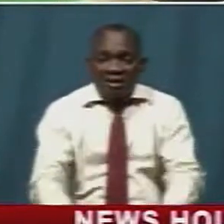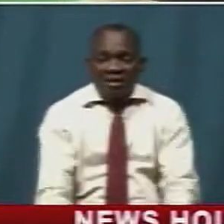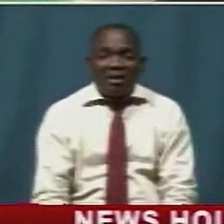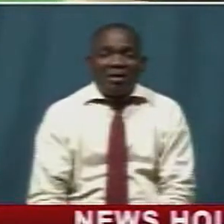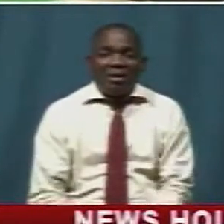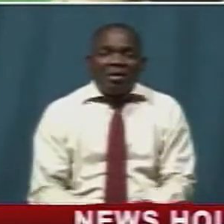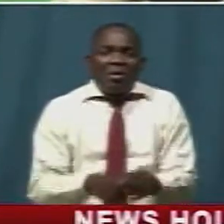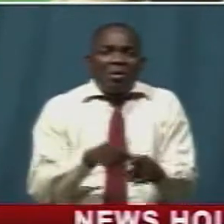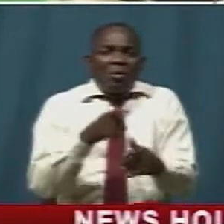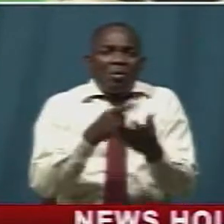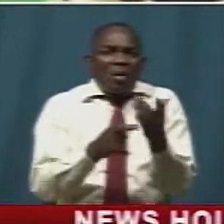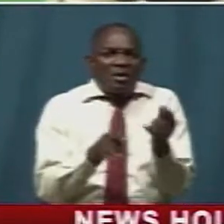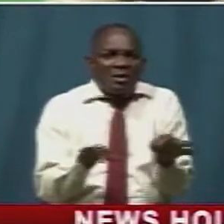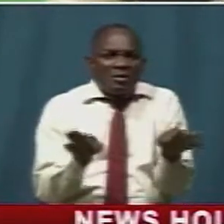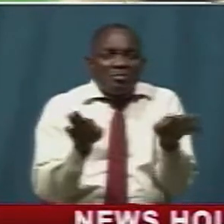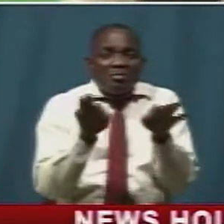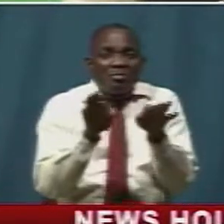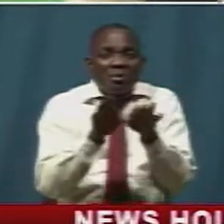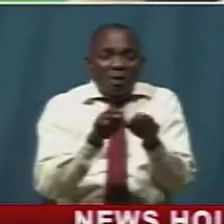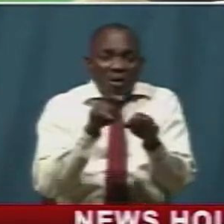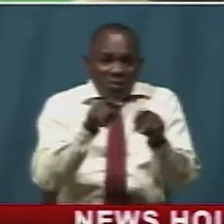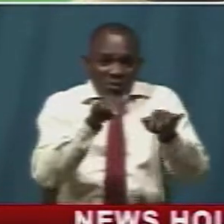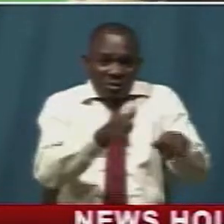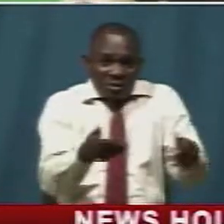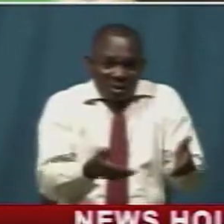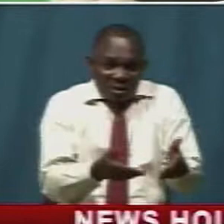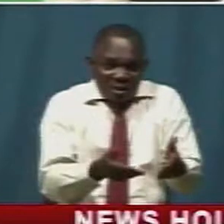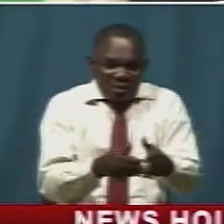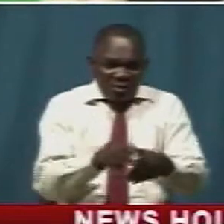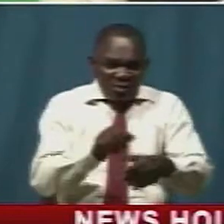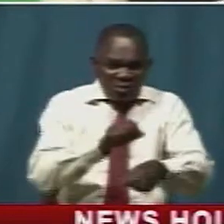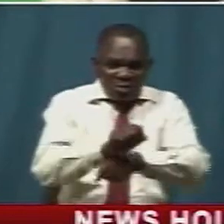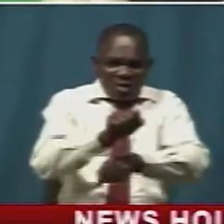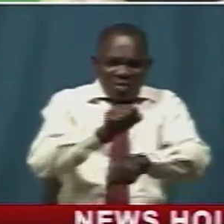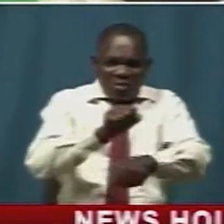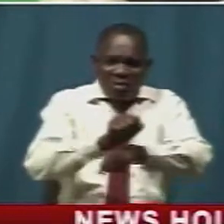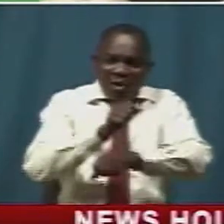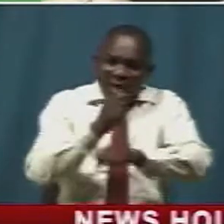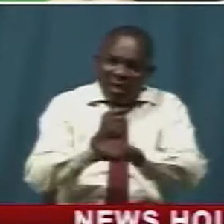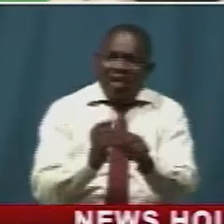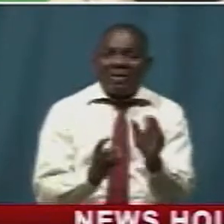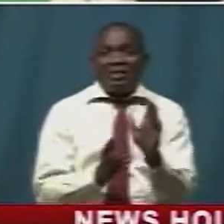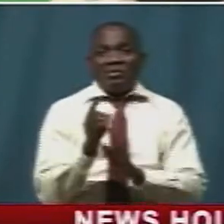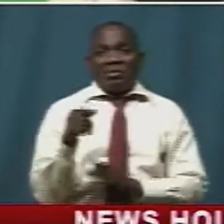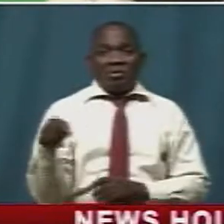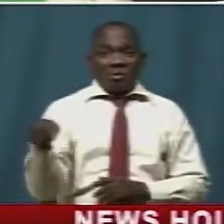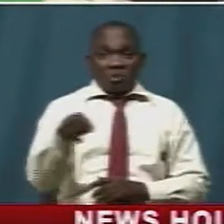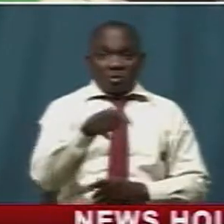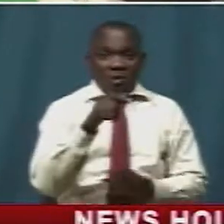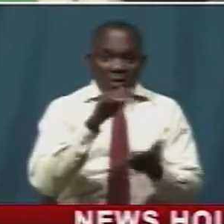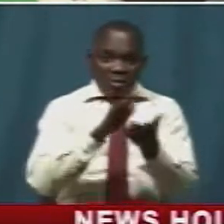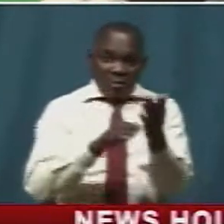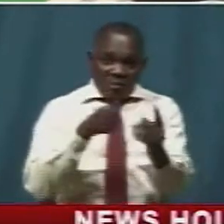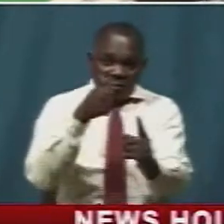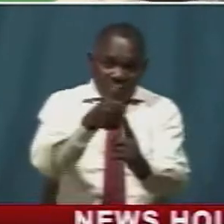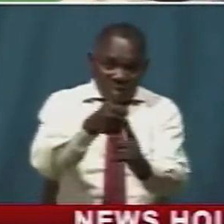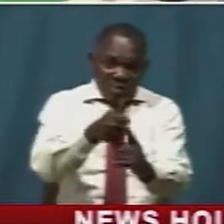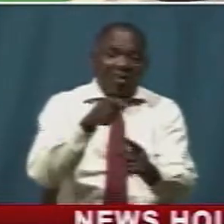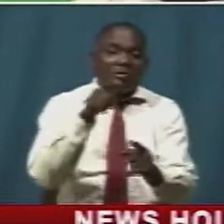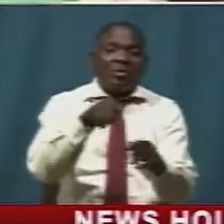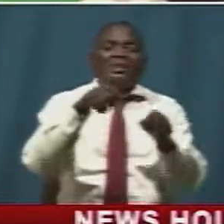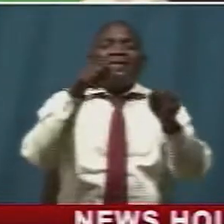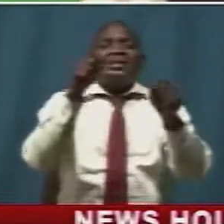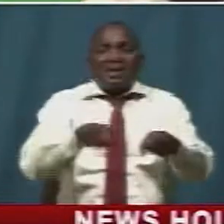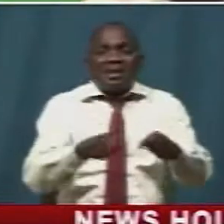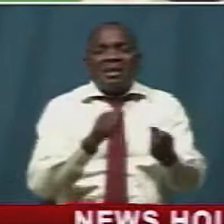What matters is the effort you put in. So I want you to believe that you can